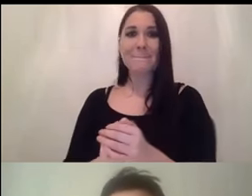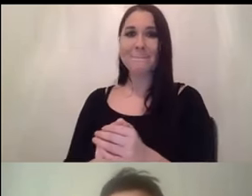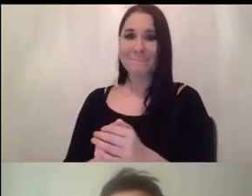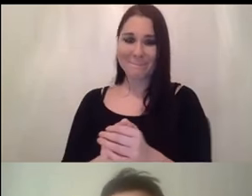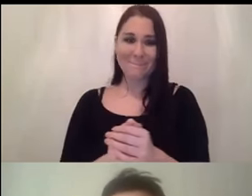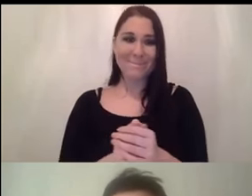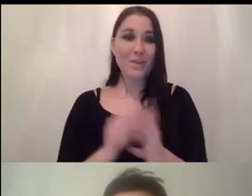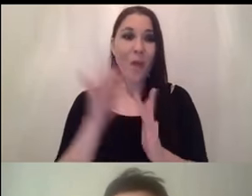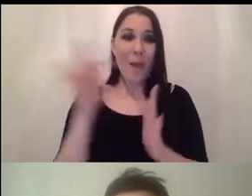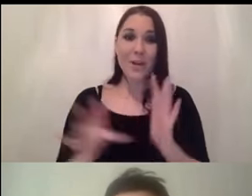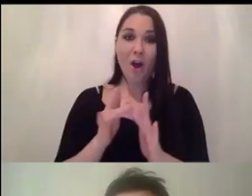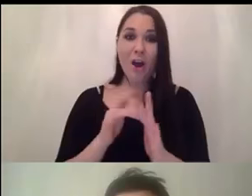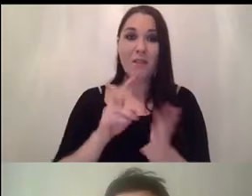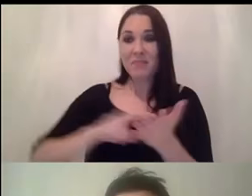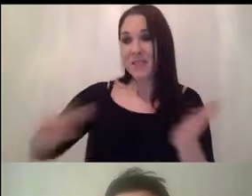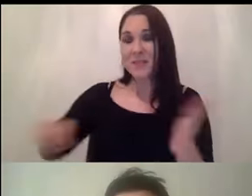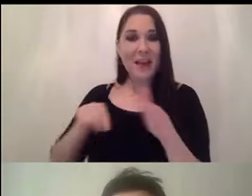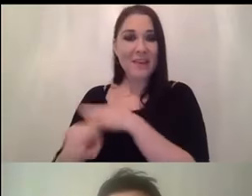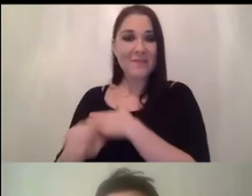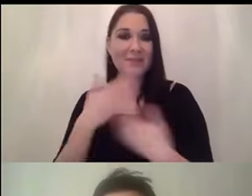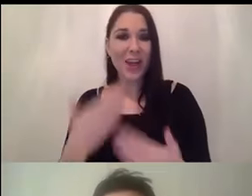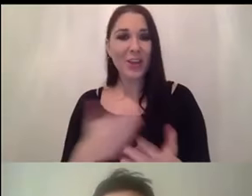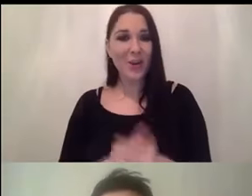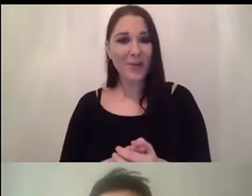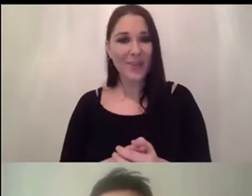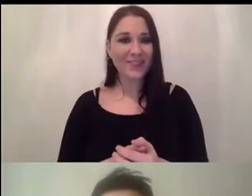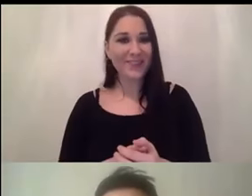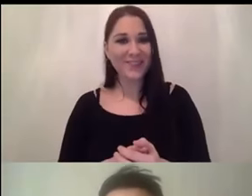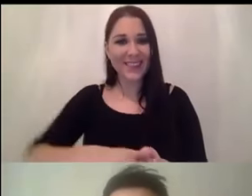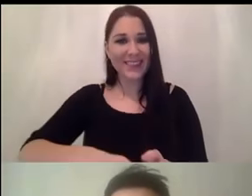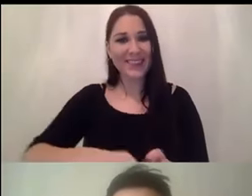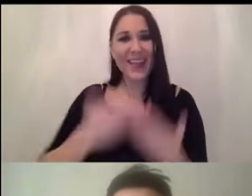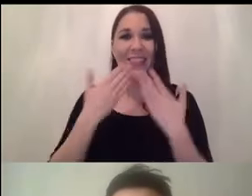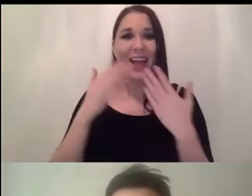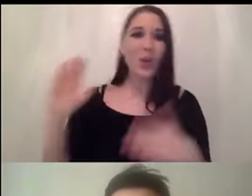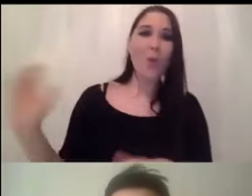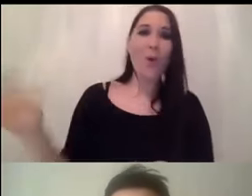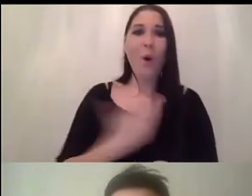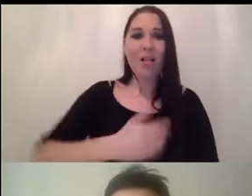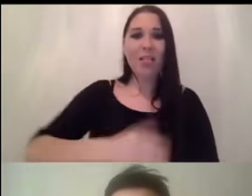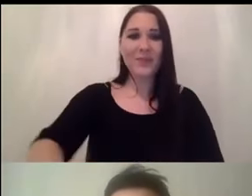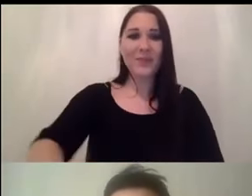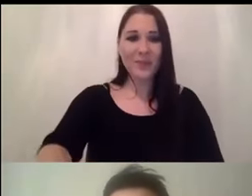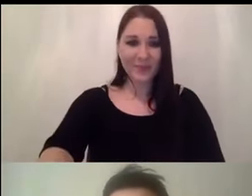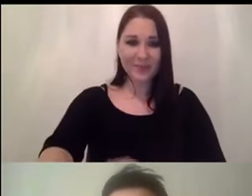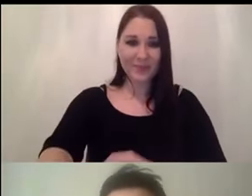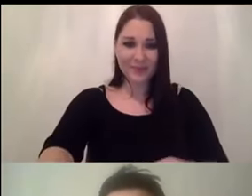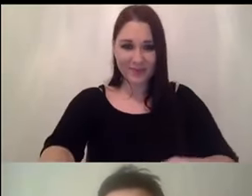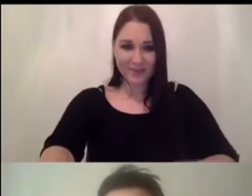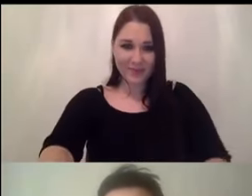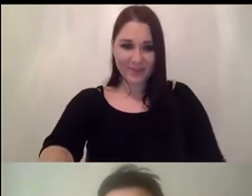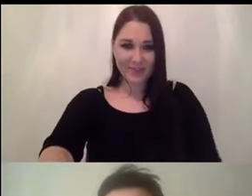I'm signing off. It's Anthony. Thank you. Thank you all. Thanks. Stay safe.